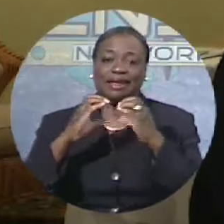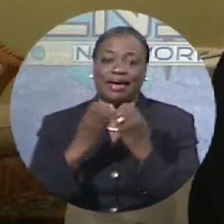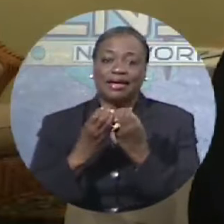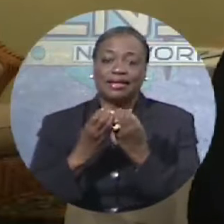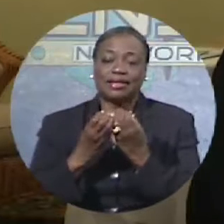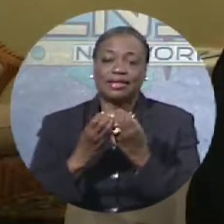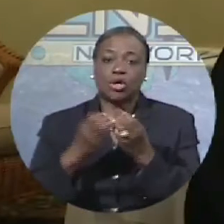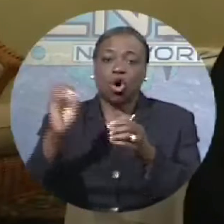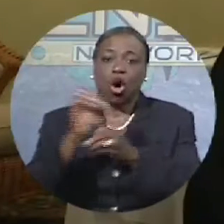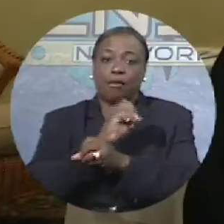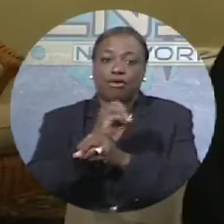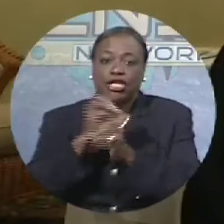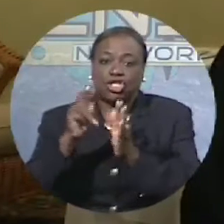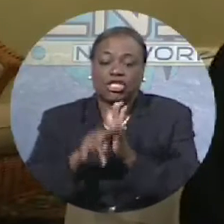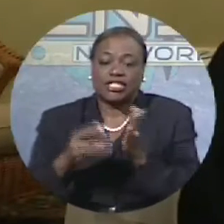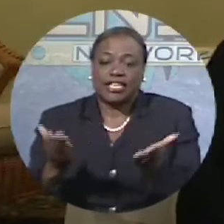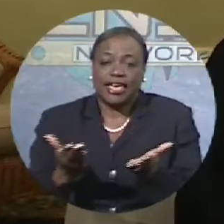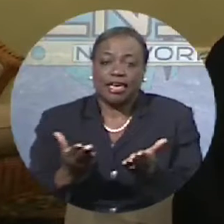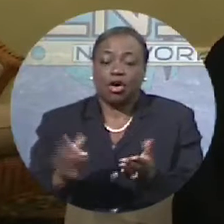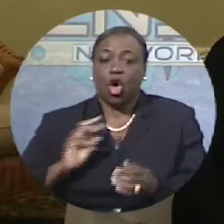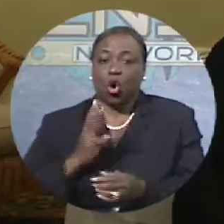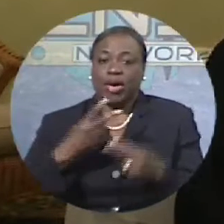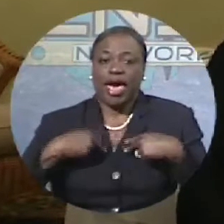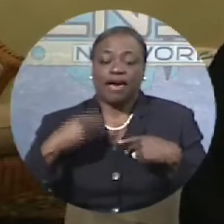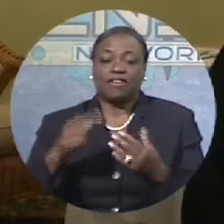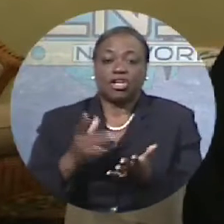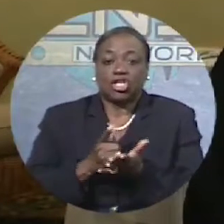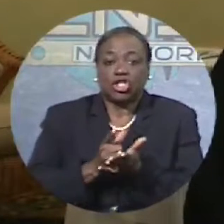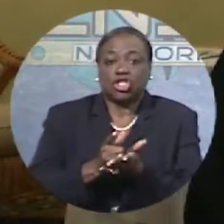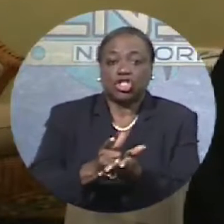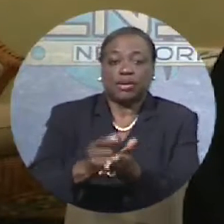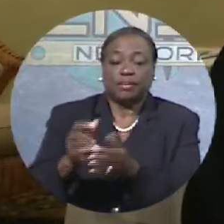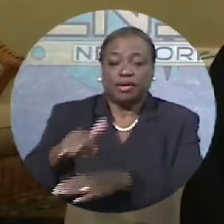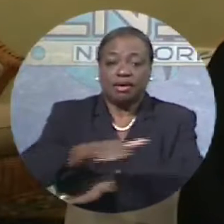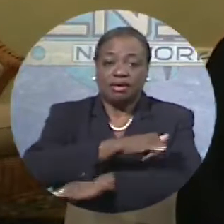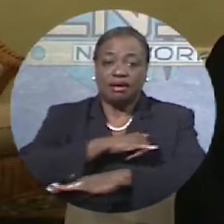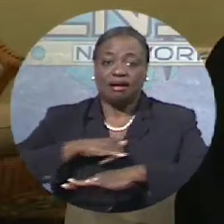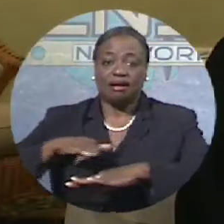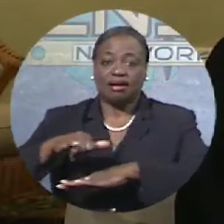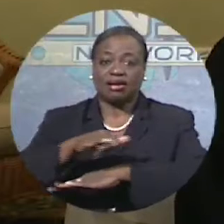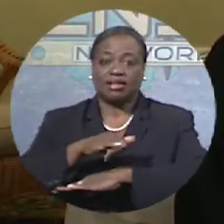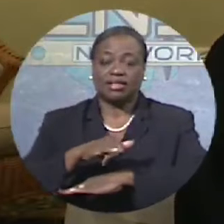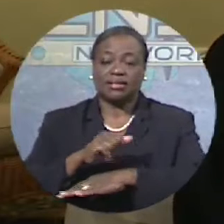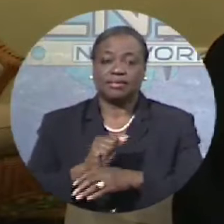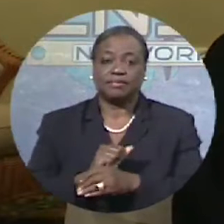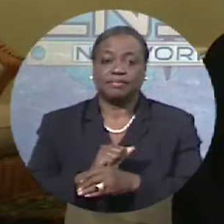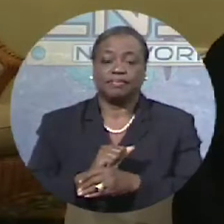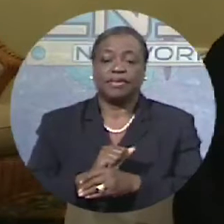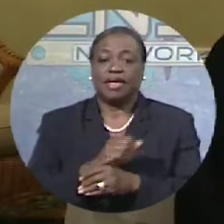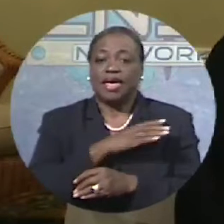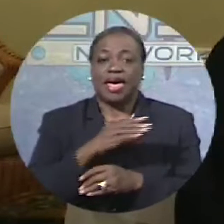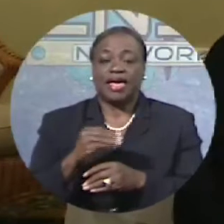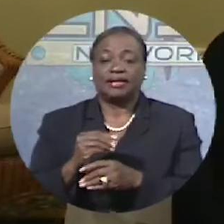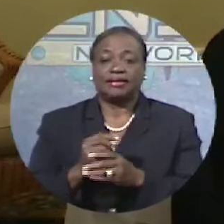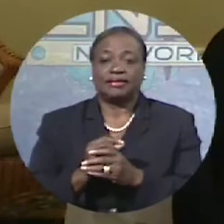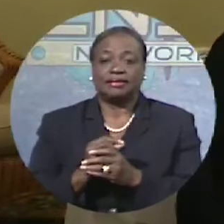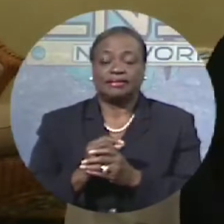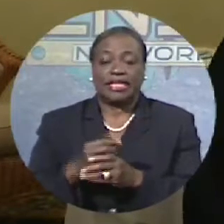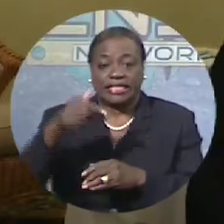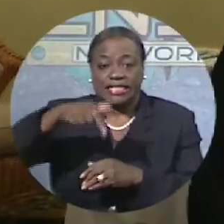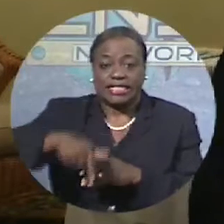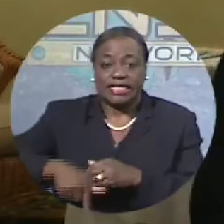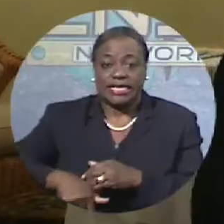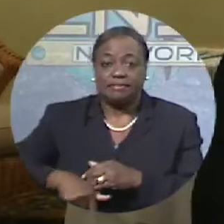the shipyard. I mean, we've had a global recession where almost every industry in the world and every country in the world got itself into deep trouble and had to retrench.